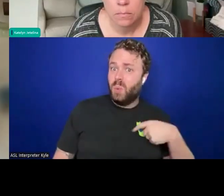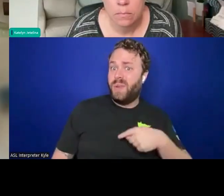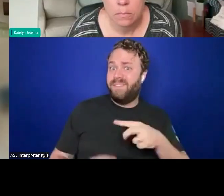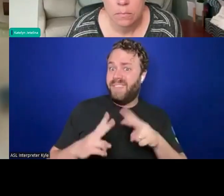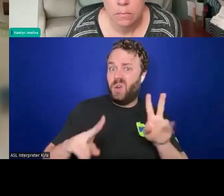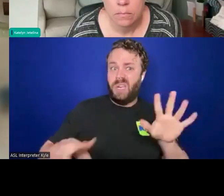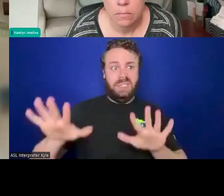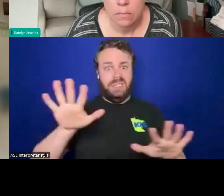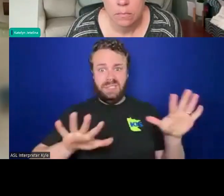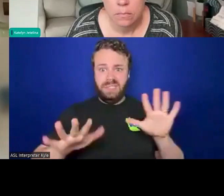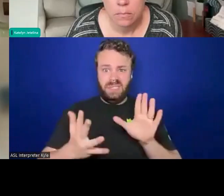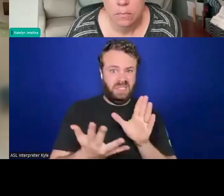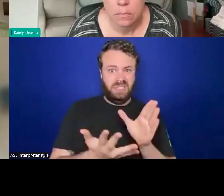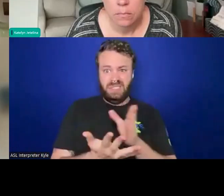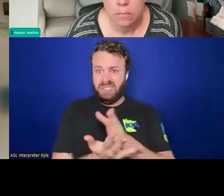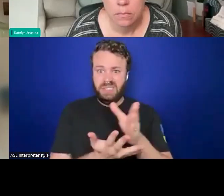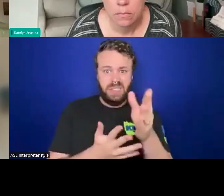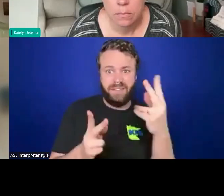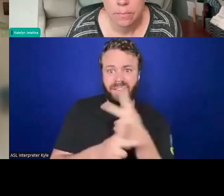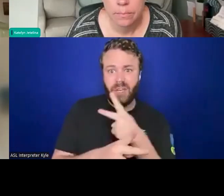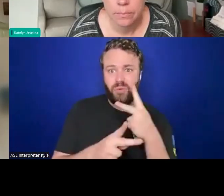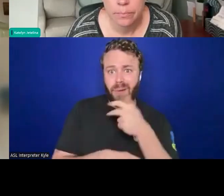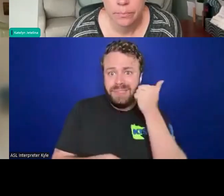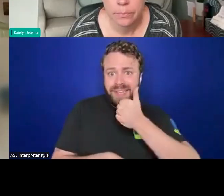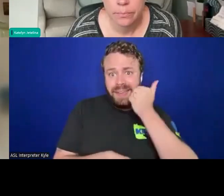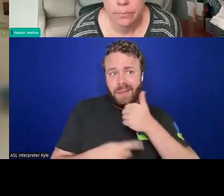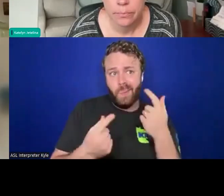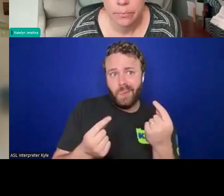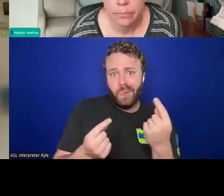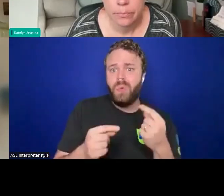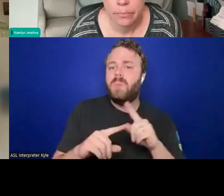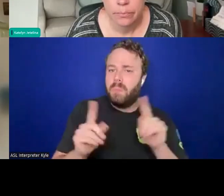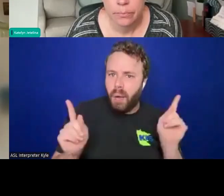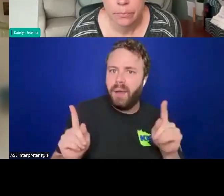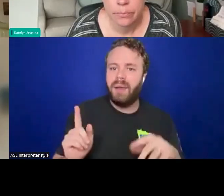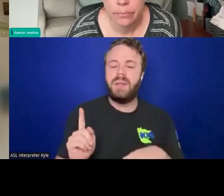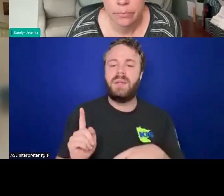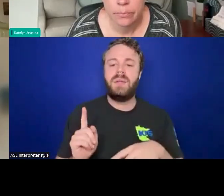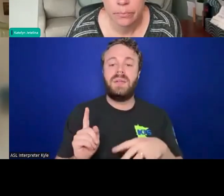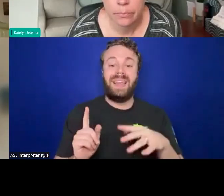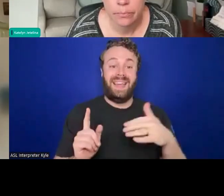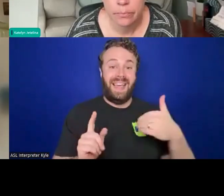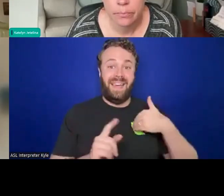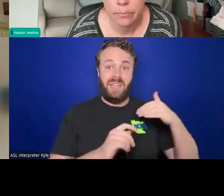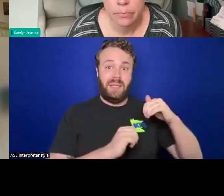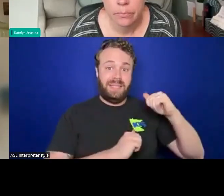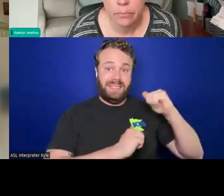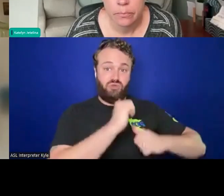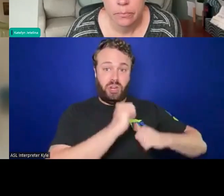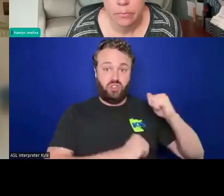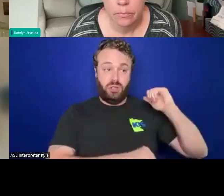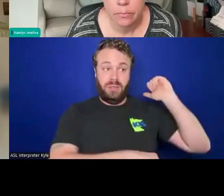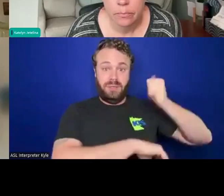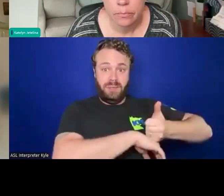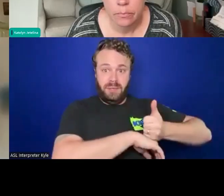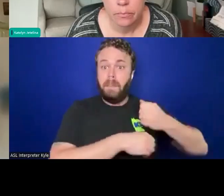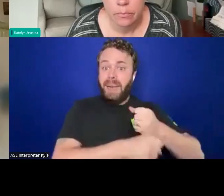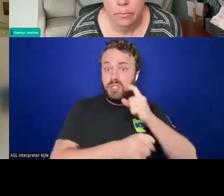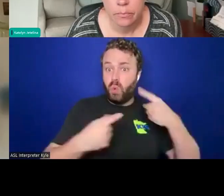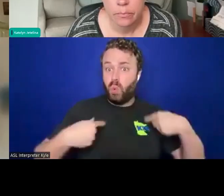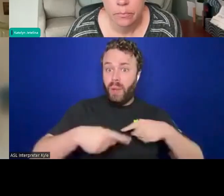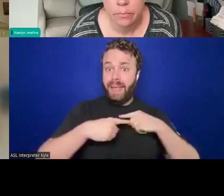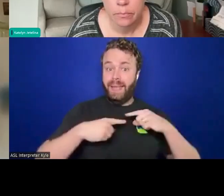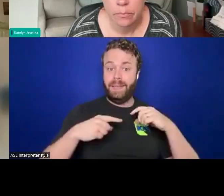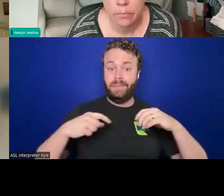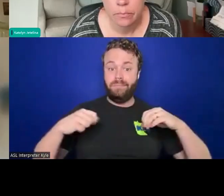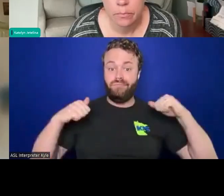territory, very complex territory, but having an infrastructure sing from the same song sheet is critical. I think the second